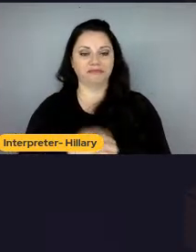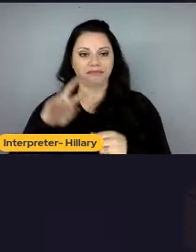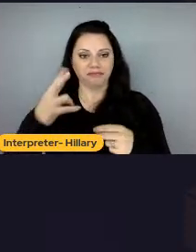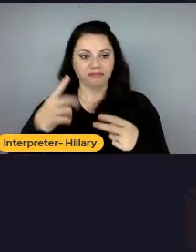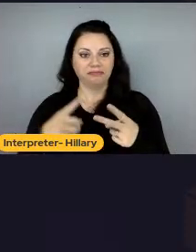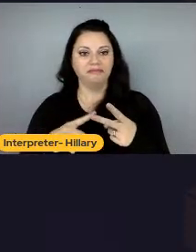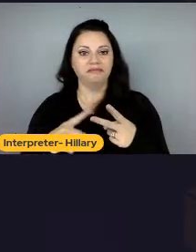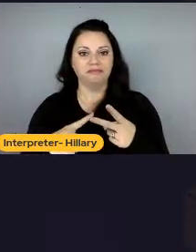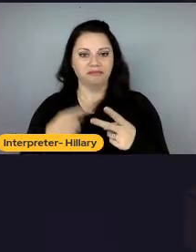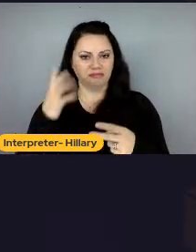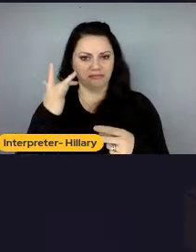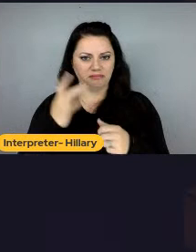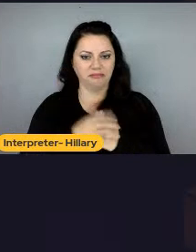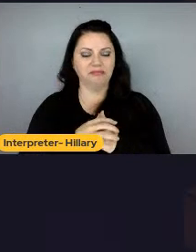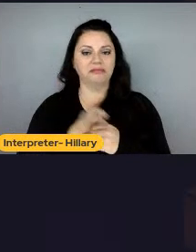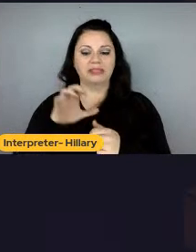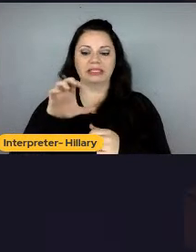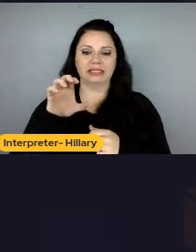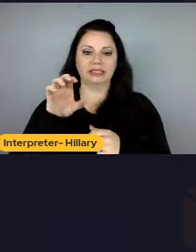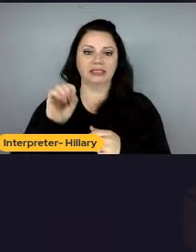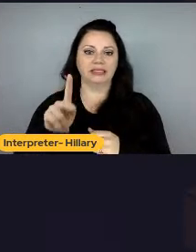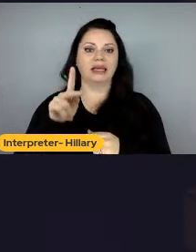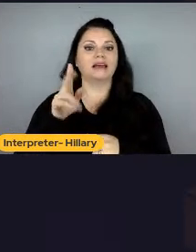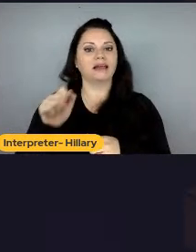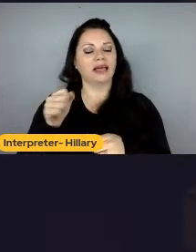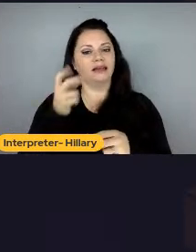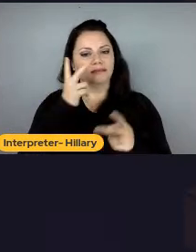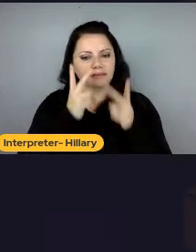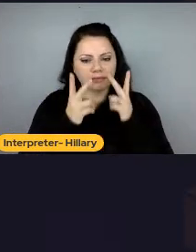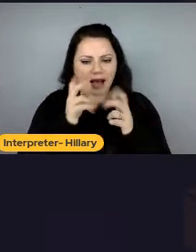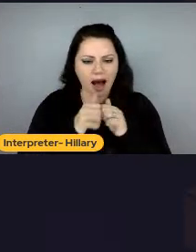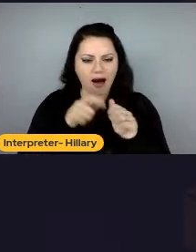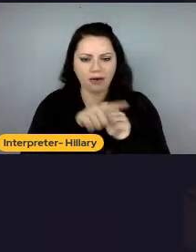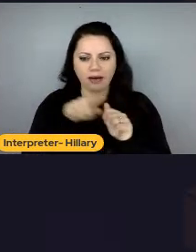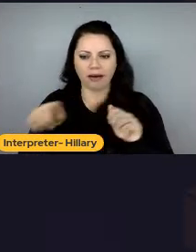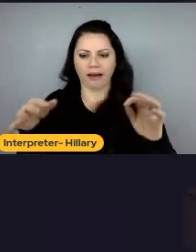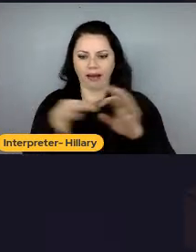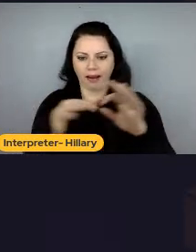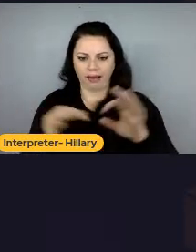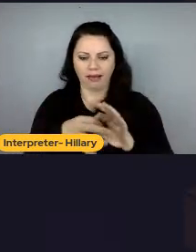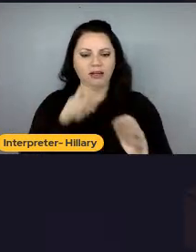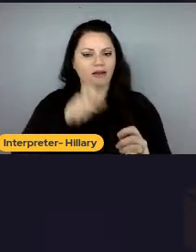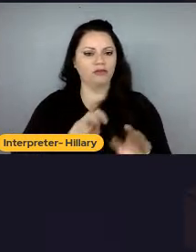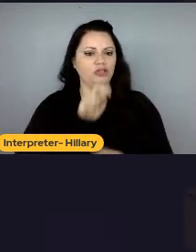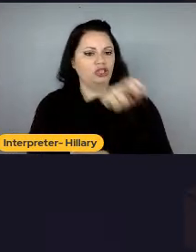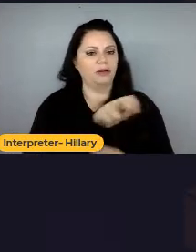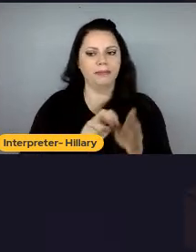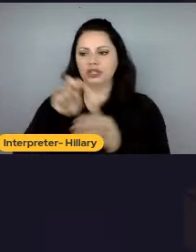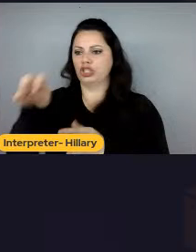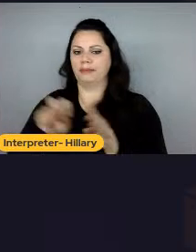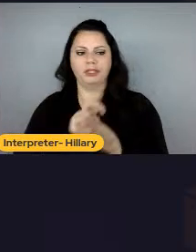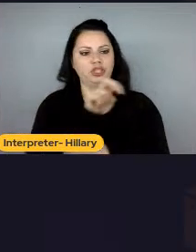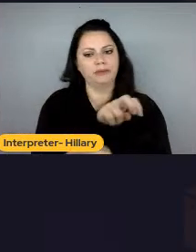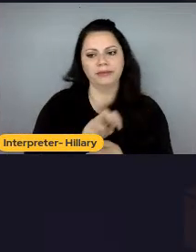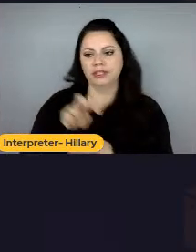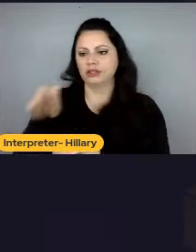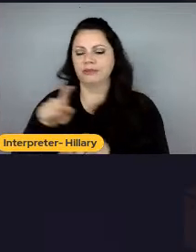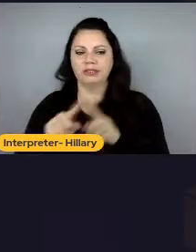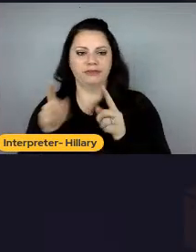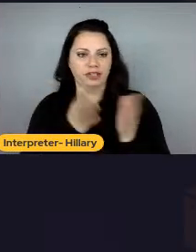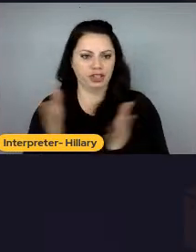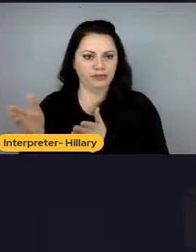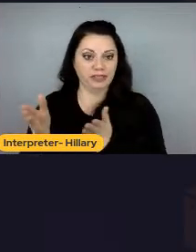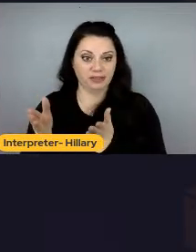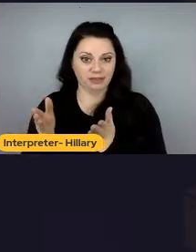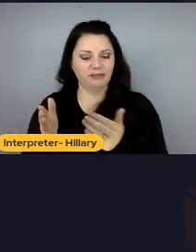Secondly, while using CDK, you can see how resources are connected without having to jump in between different services or screens in the console. And